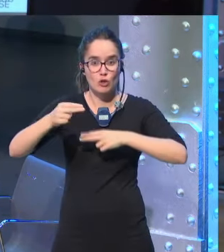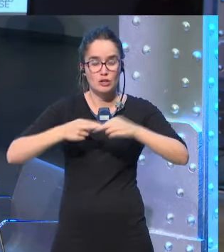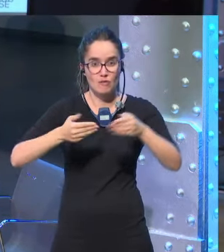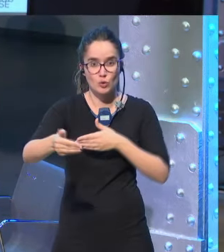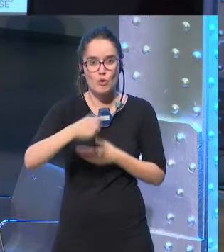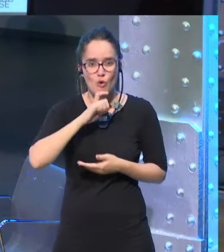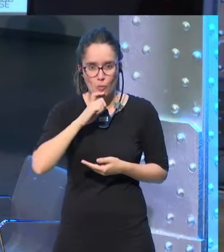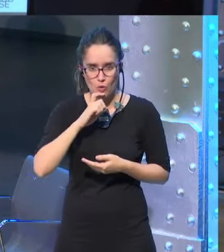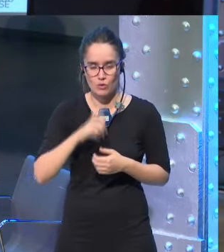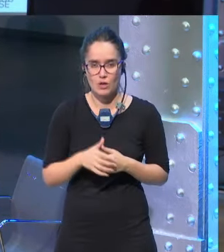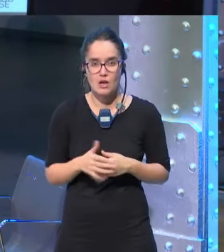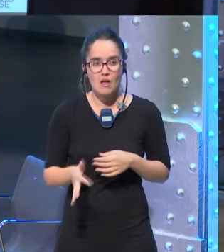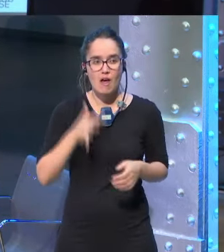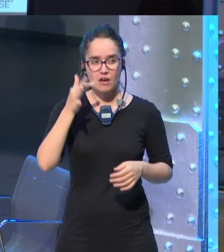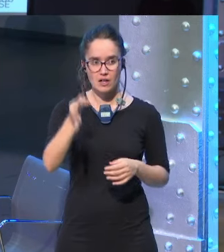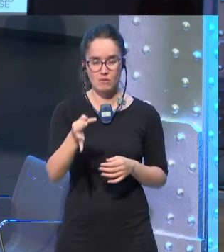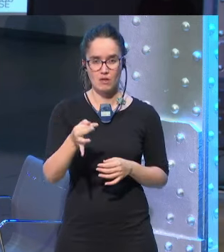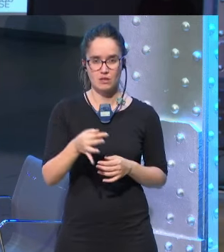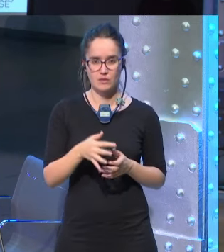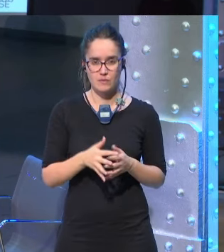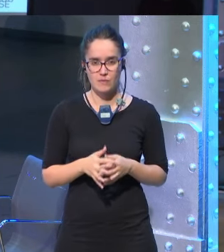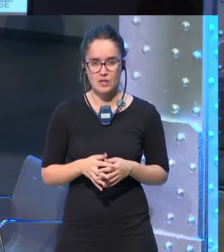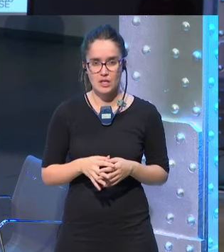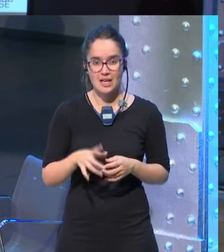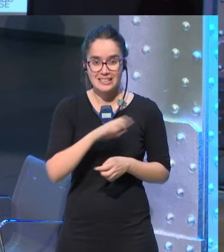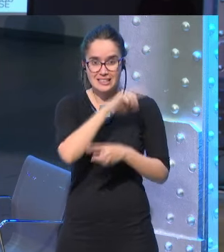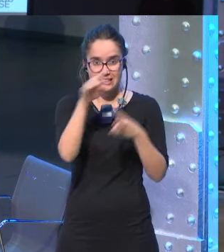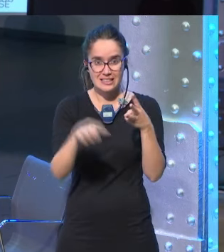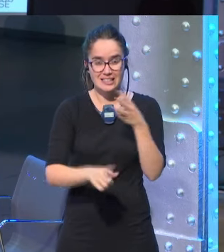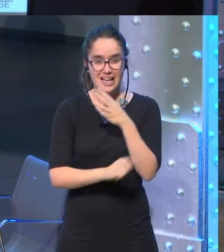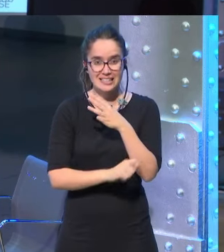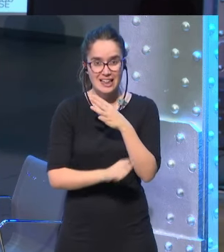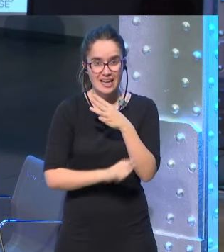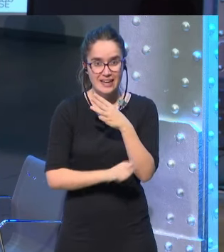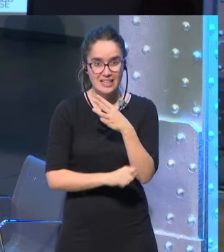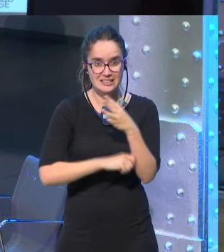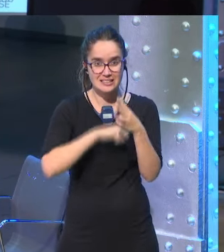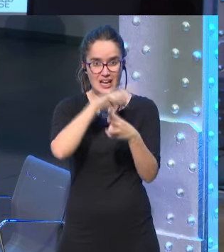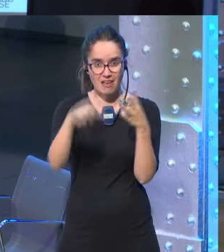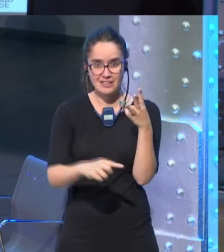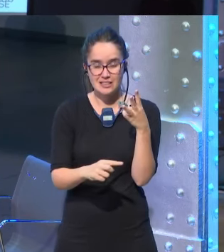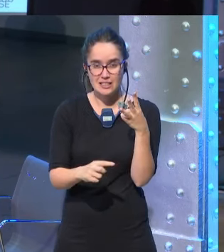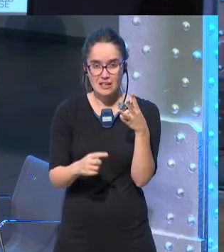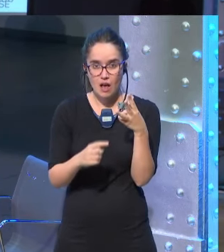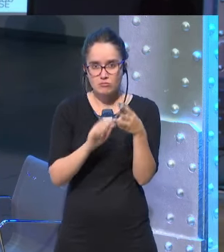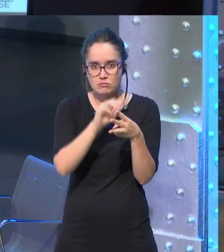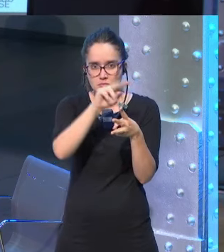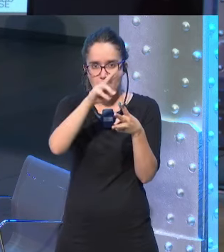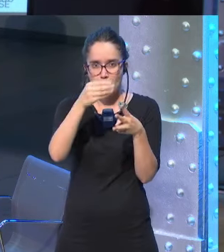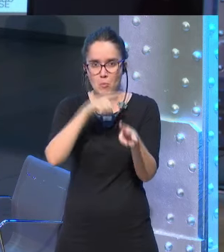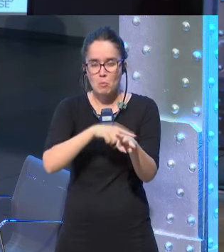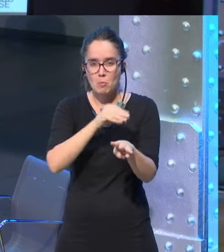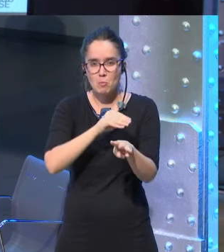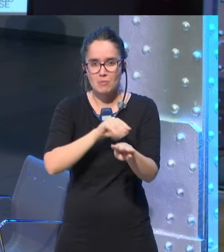Now, on top of these three concreting strategies is a two-story timber unit, and this timber unit, what